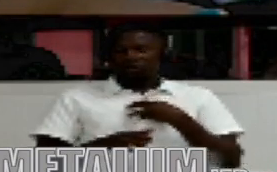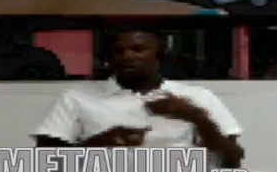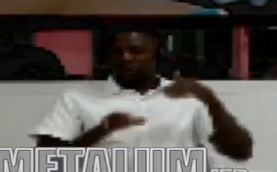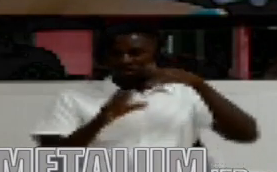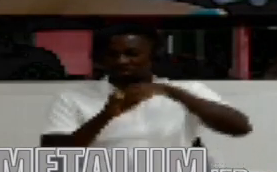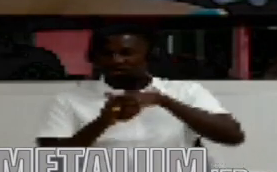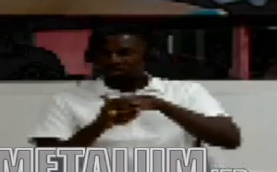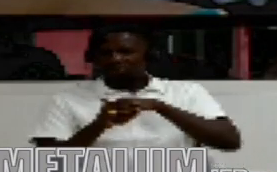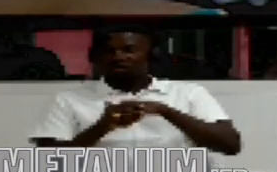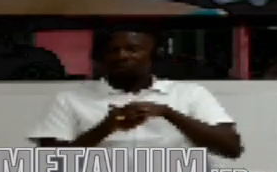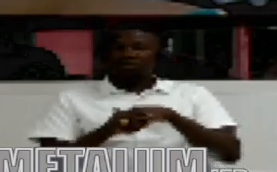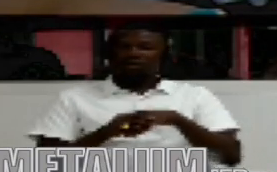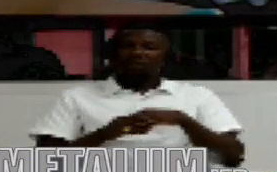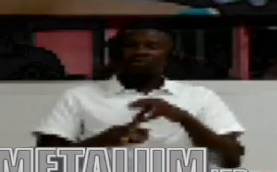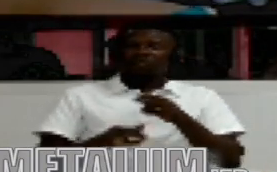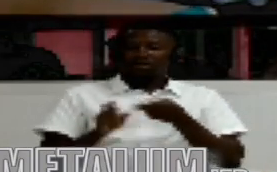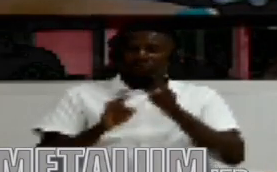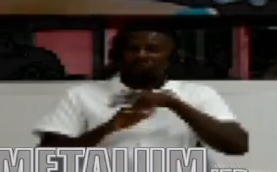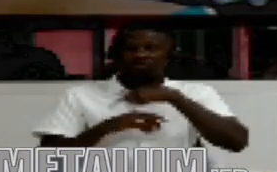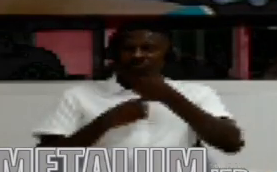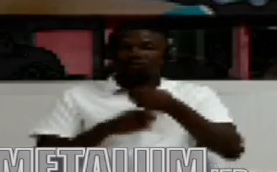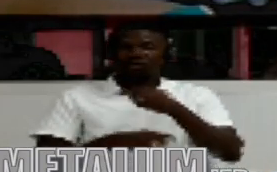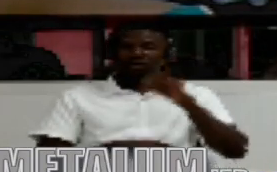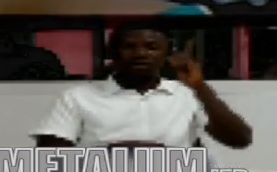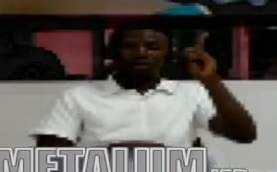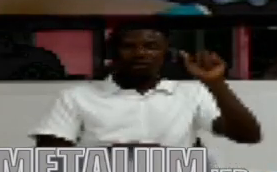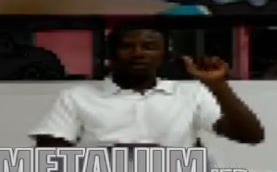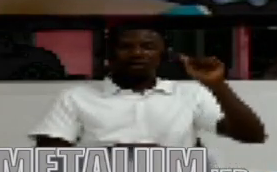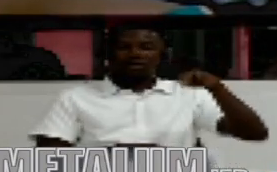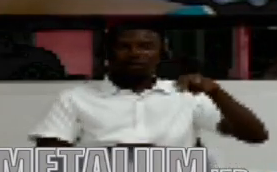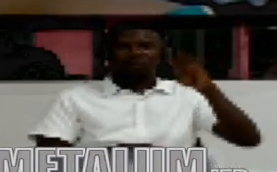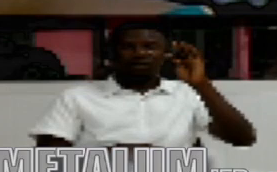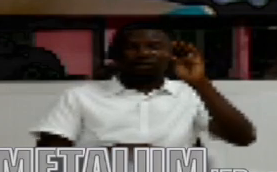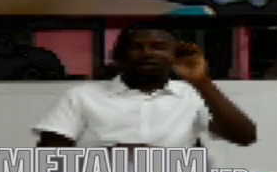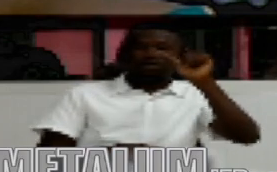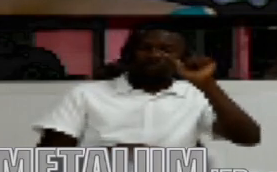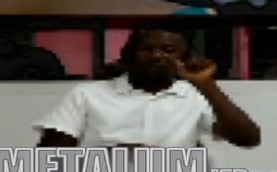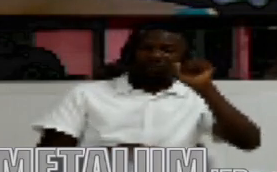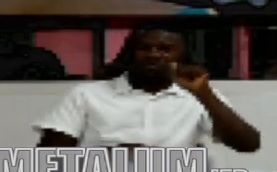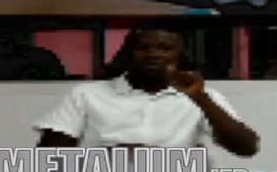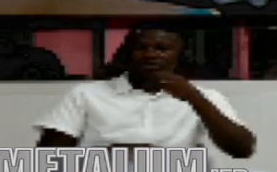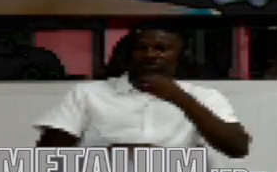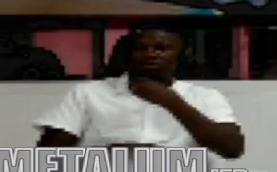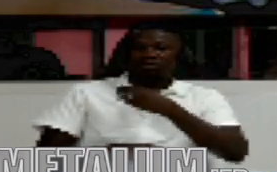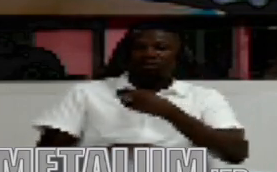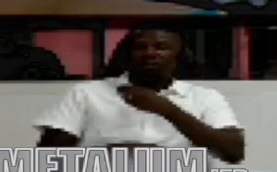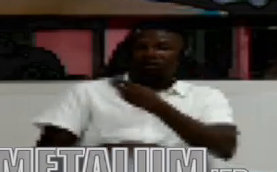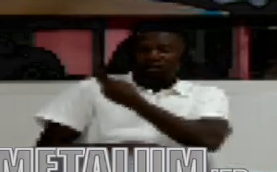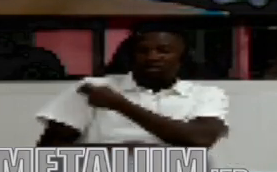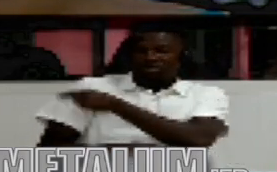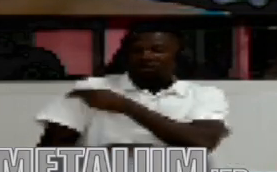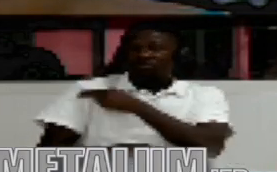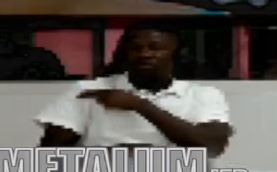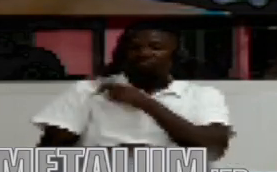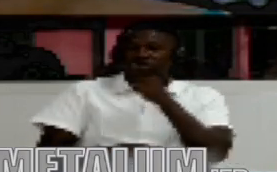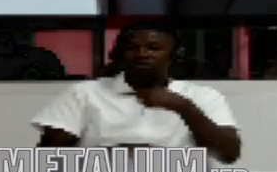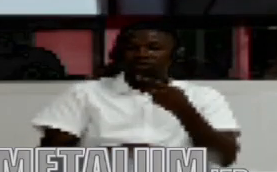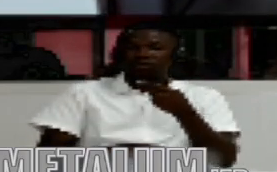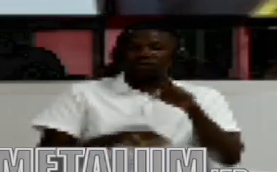medical report from the Dante Clinic in Dakar, Senegal as Exhibit 0072E.